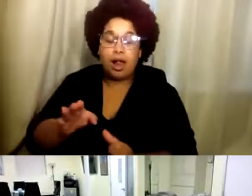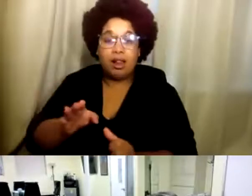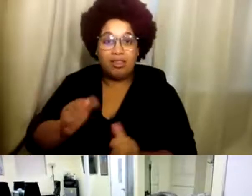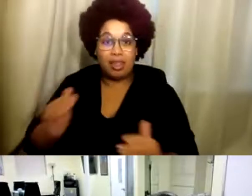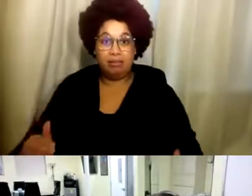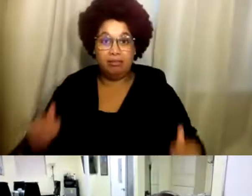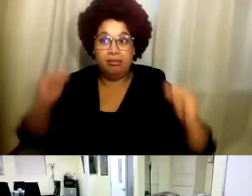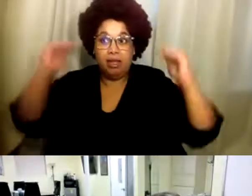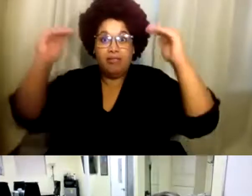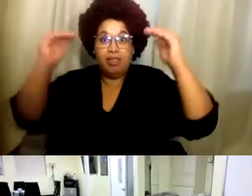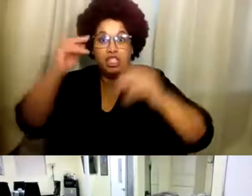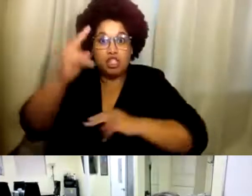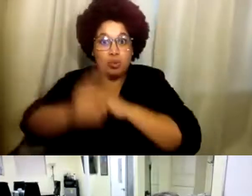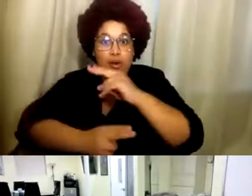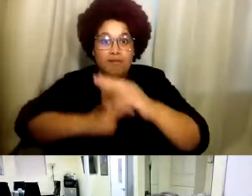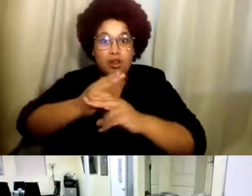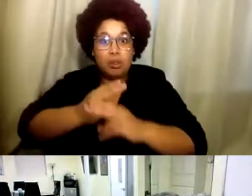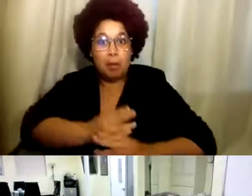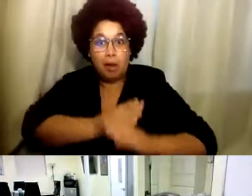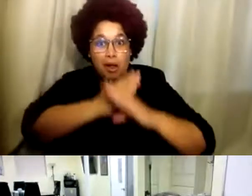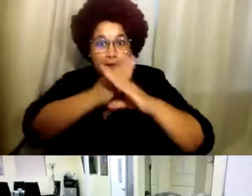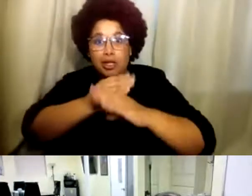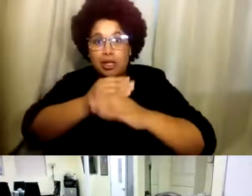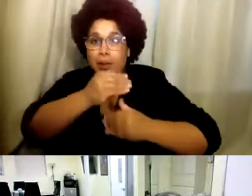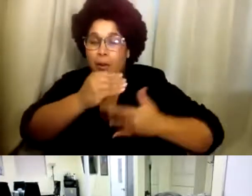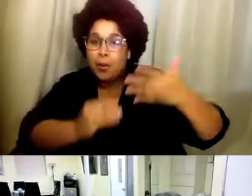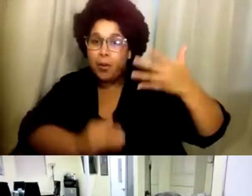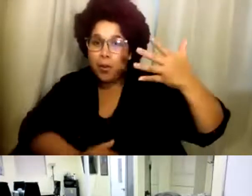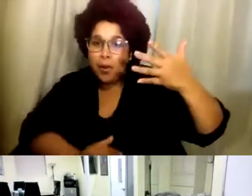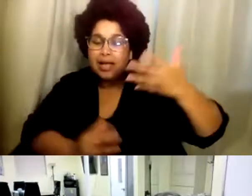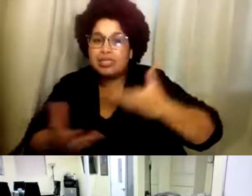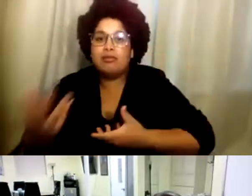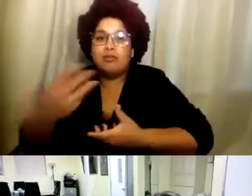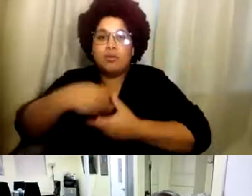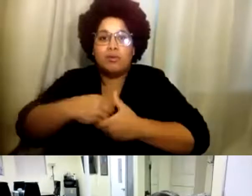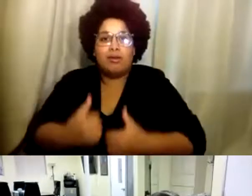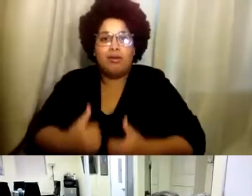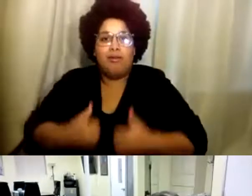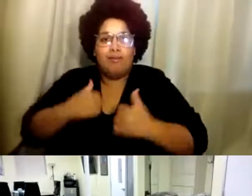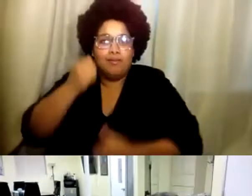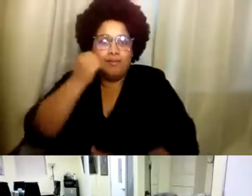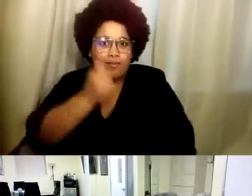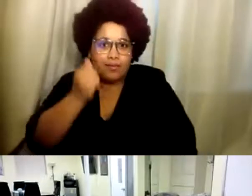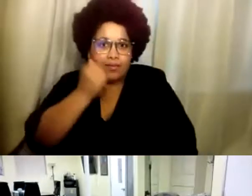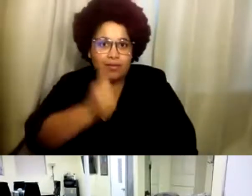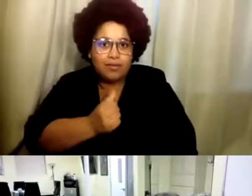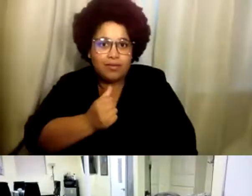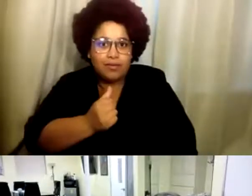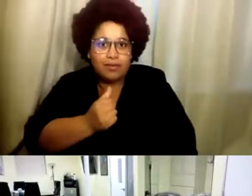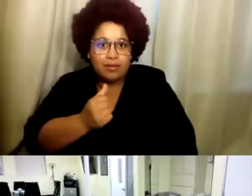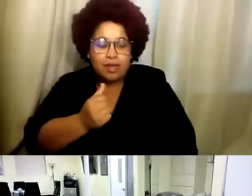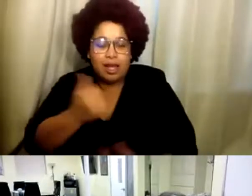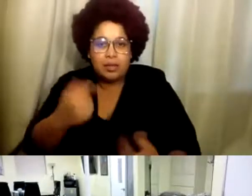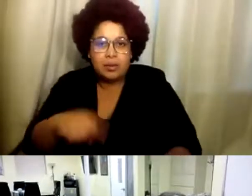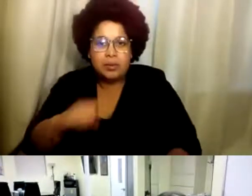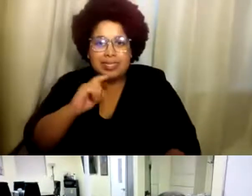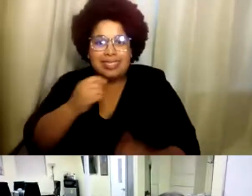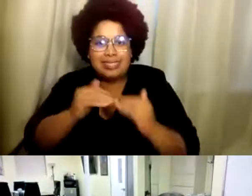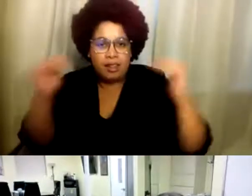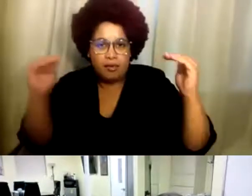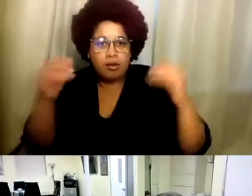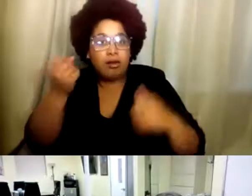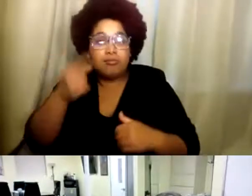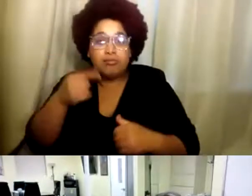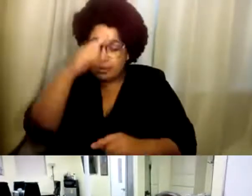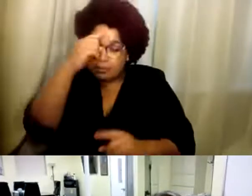precautions now has been operationalized in our individual lives at a very, very intense level. And I think that that's a